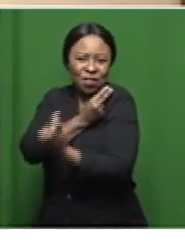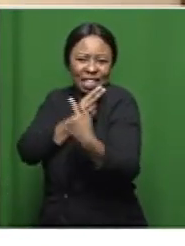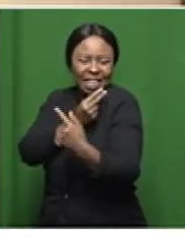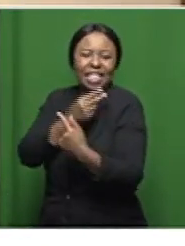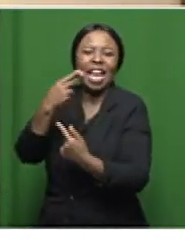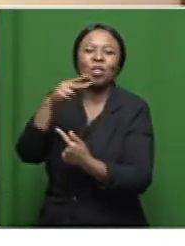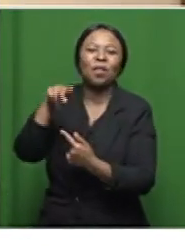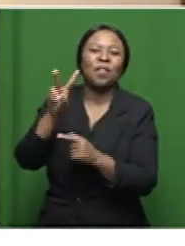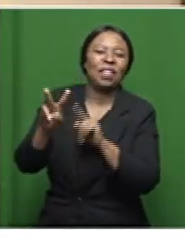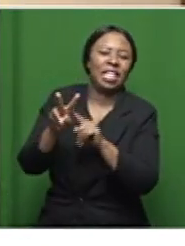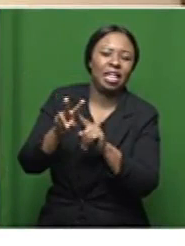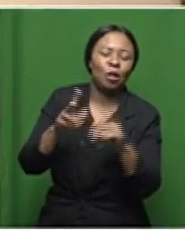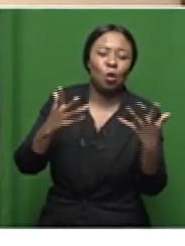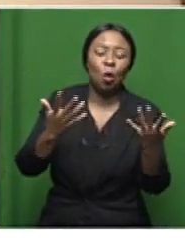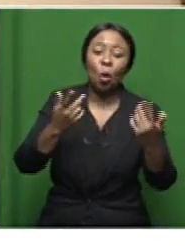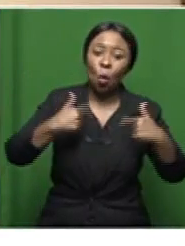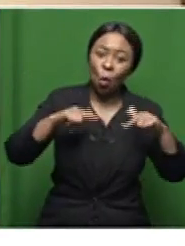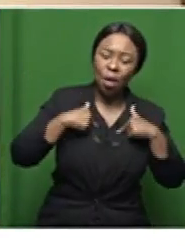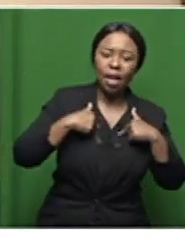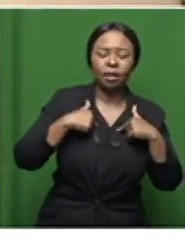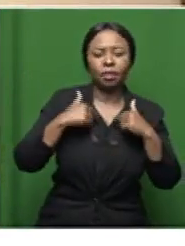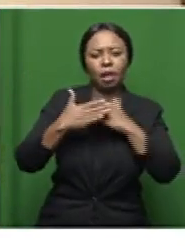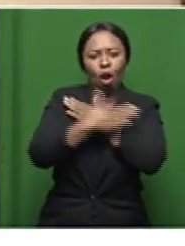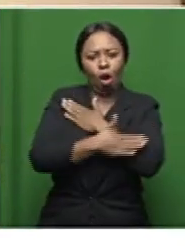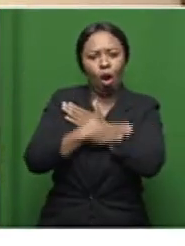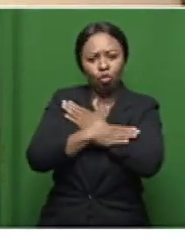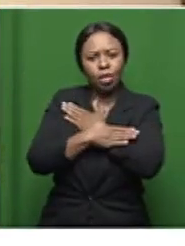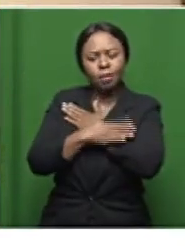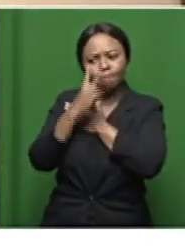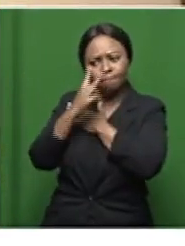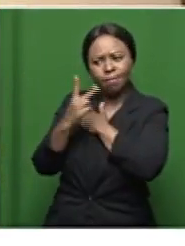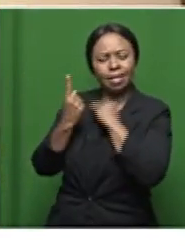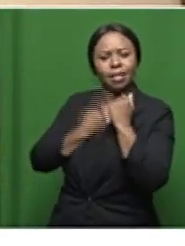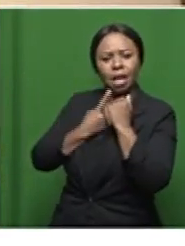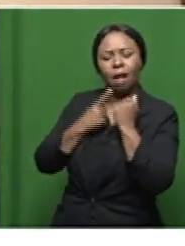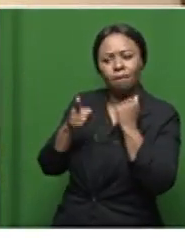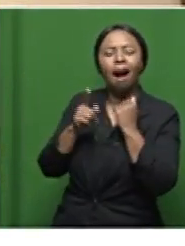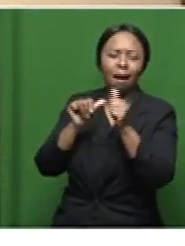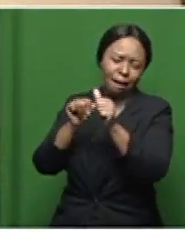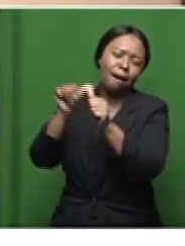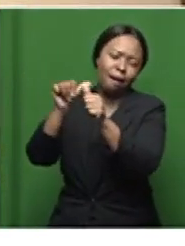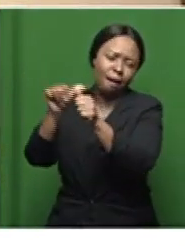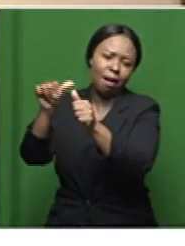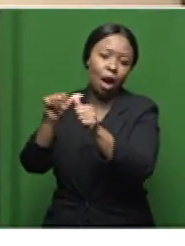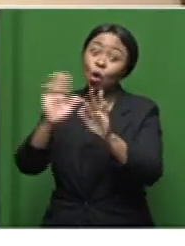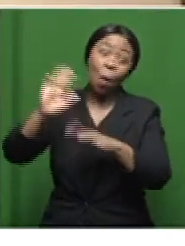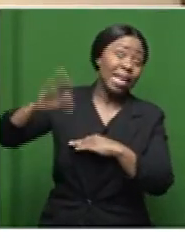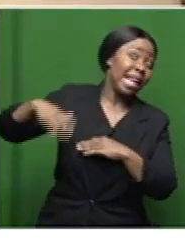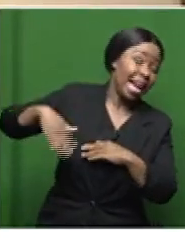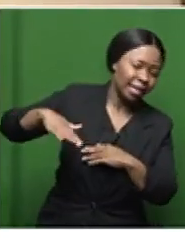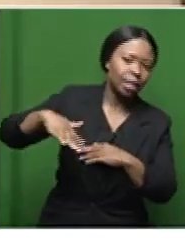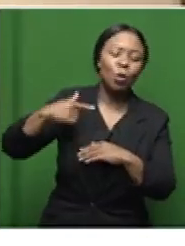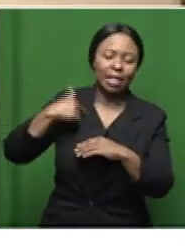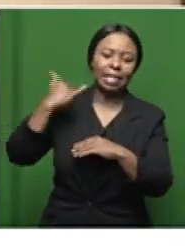So as a country, if we're looking at ourselves, we really are getting better. We're not there as yet. We still can